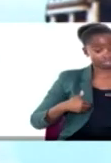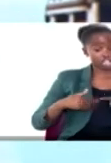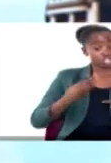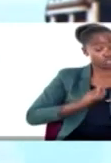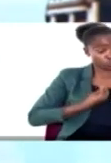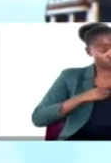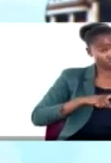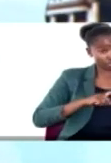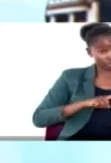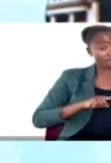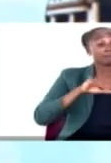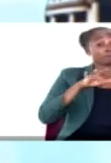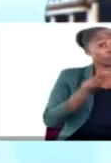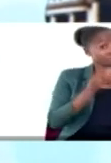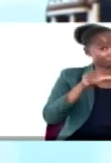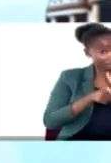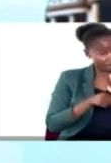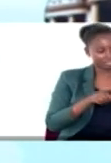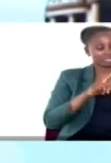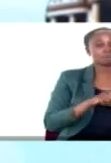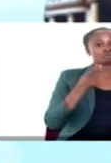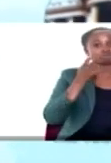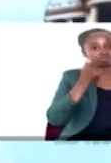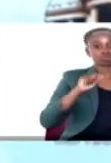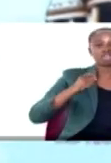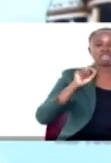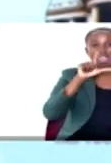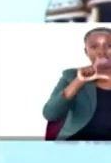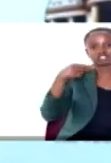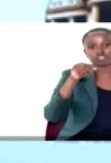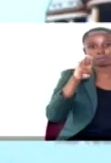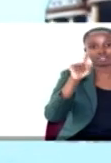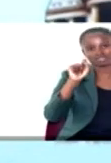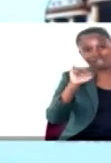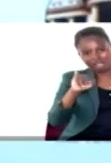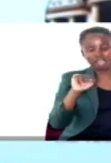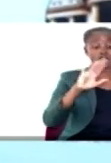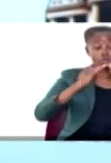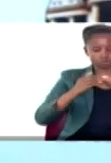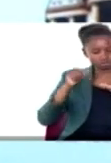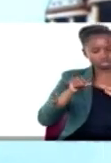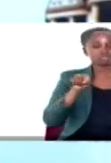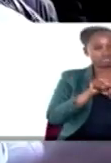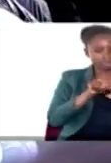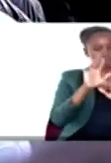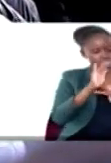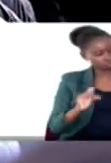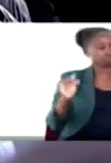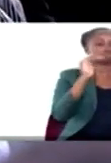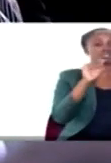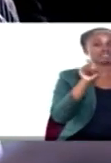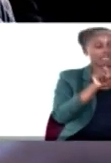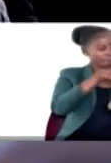disability and members of the LGBTI community are treated equally and they are empowered.